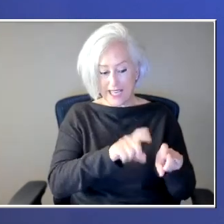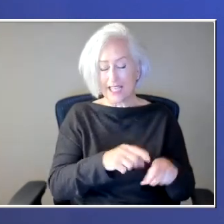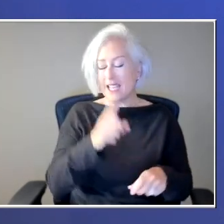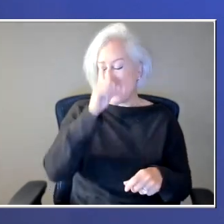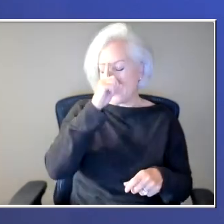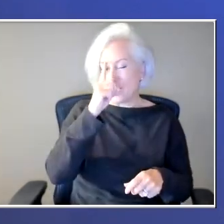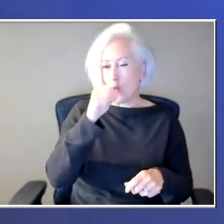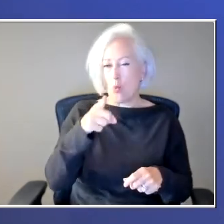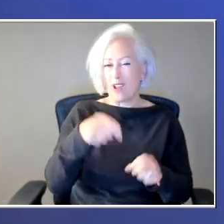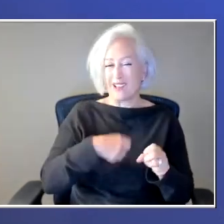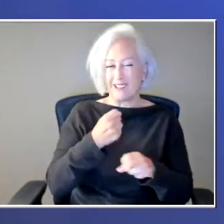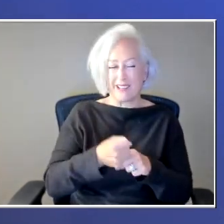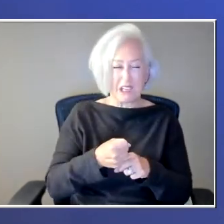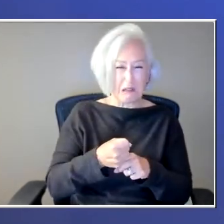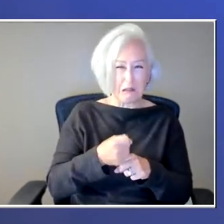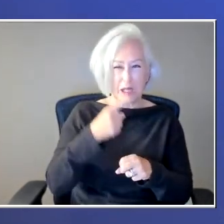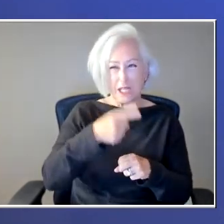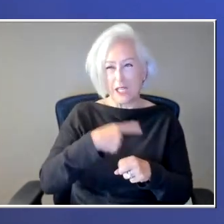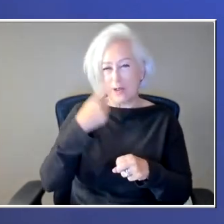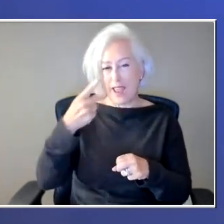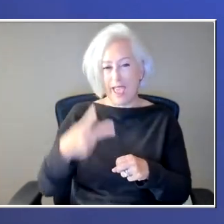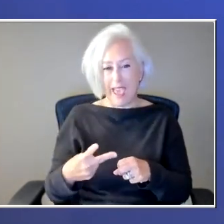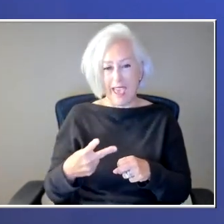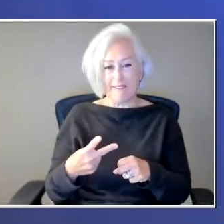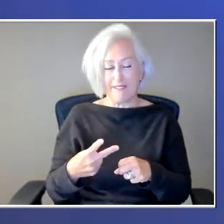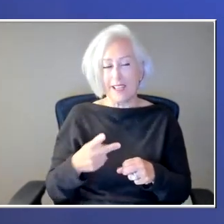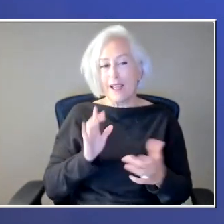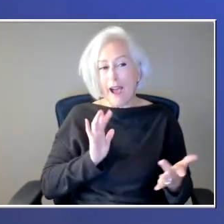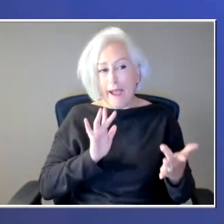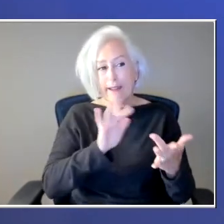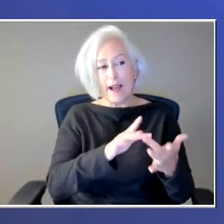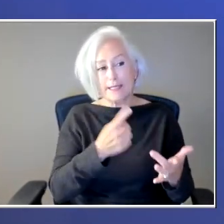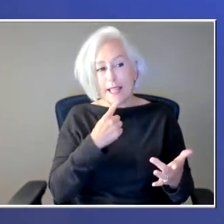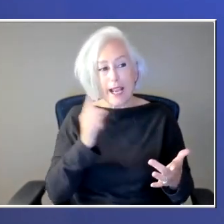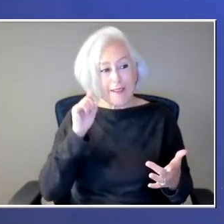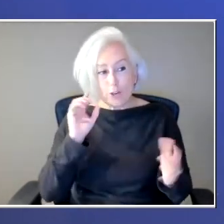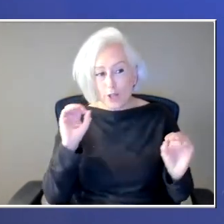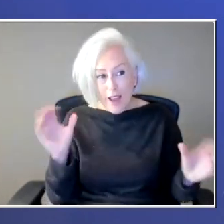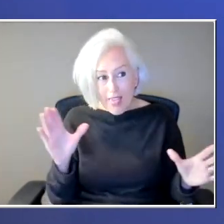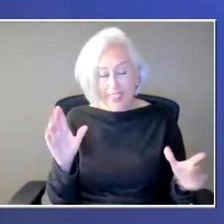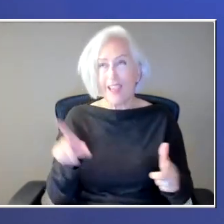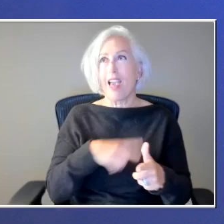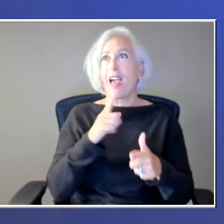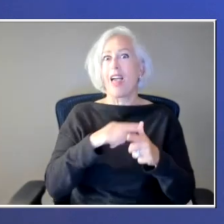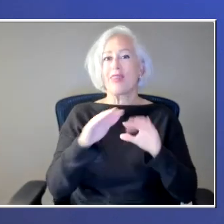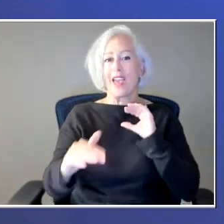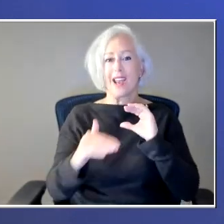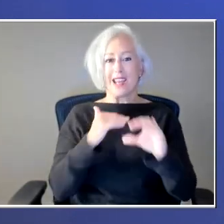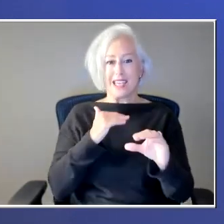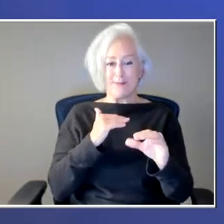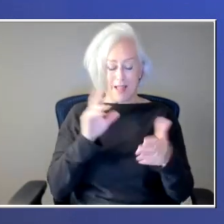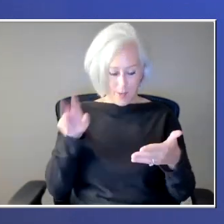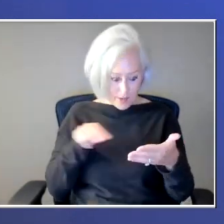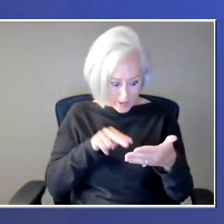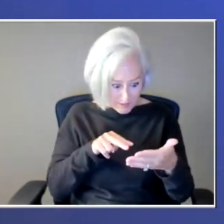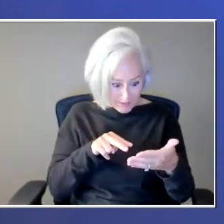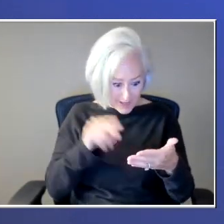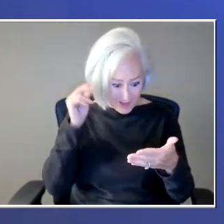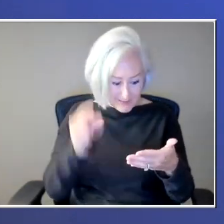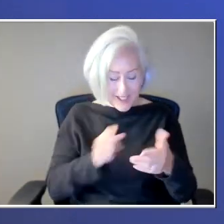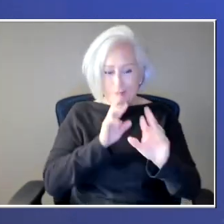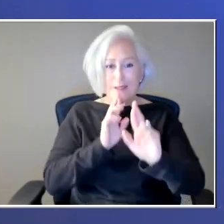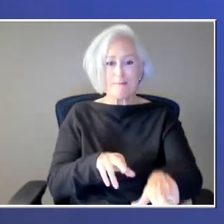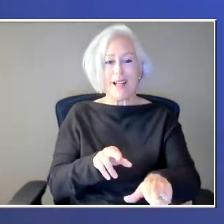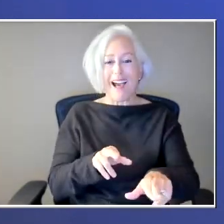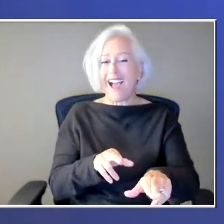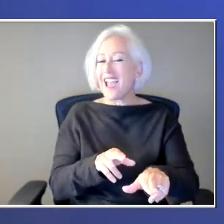by, and I was like, hey, I haven't heard anything. And then I finally got an email, and I replied so fast. It was